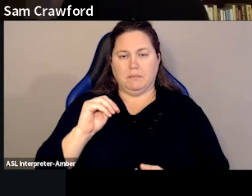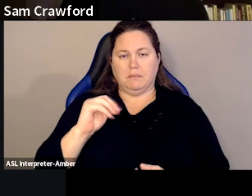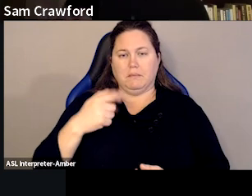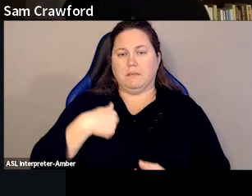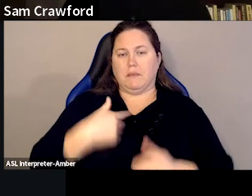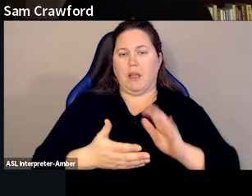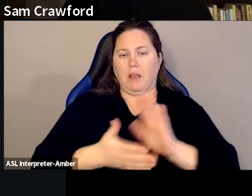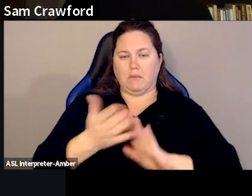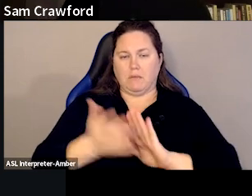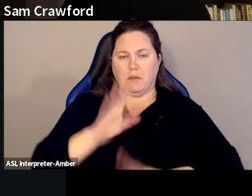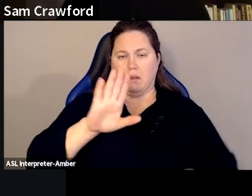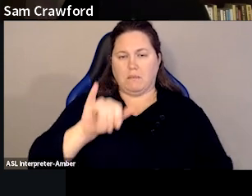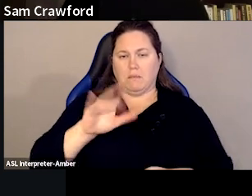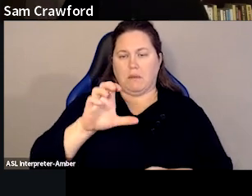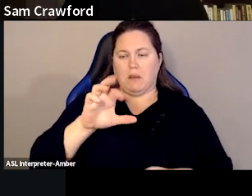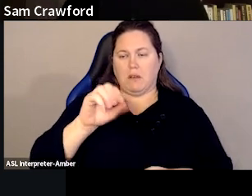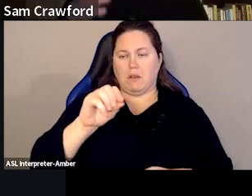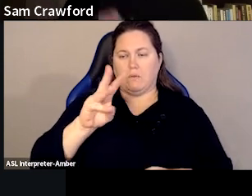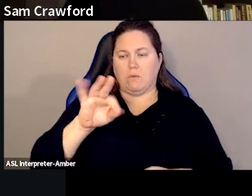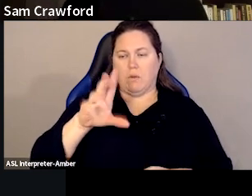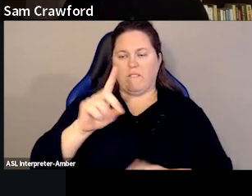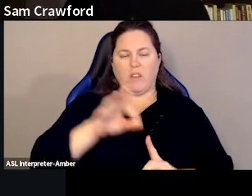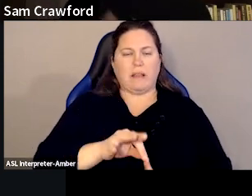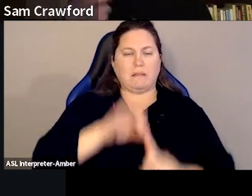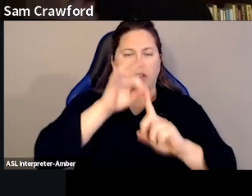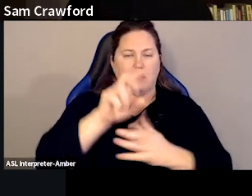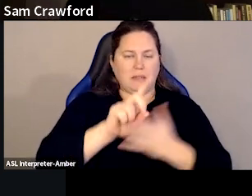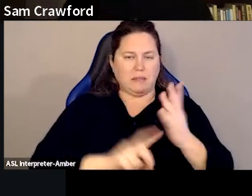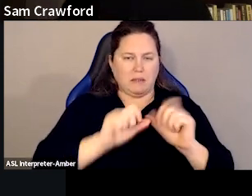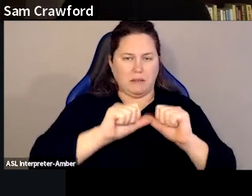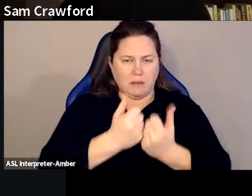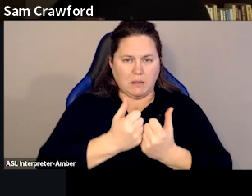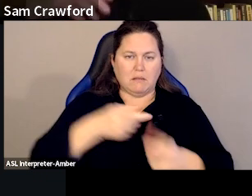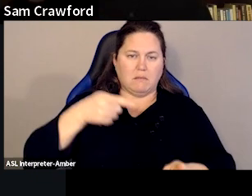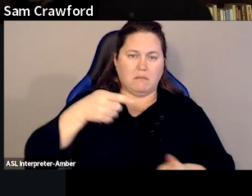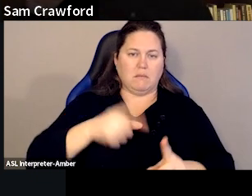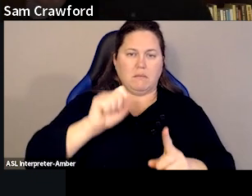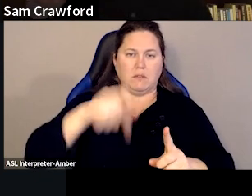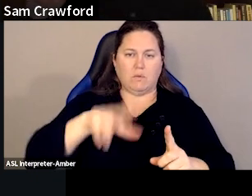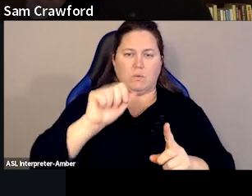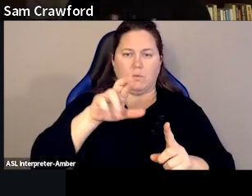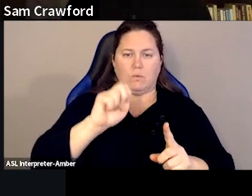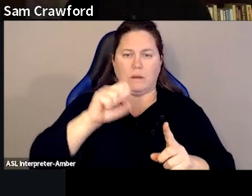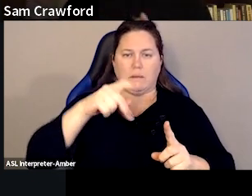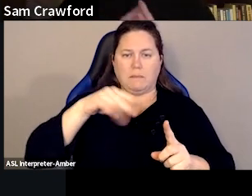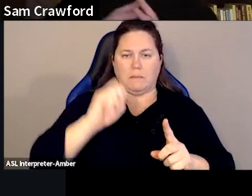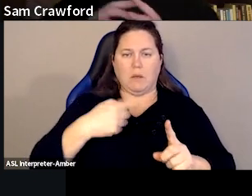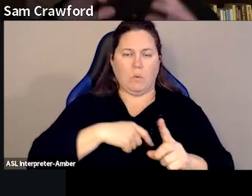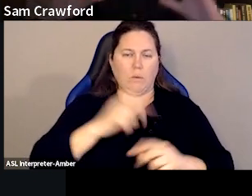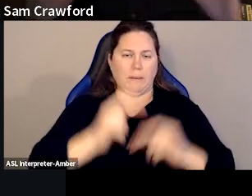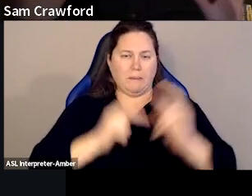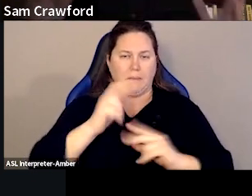which is a specialist web design agency specializing specifically in building Squarespace websites. We build Squarespace sites